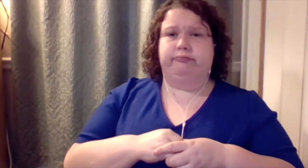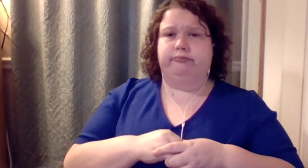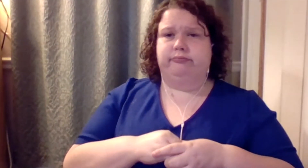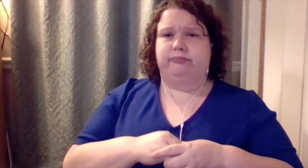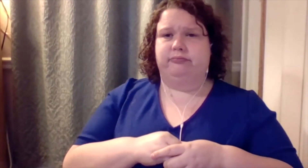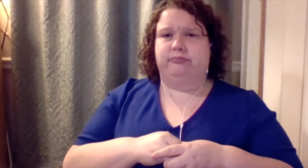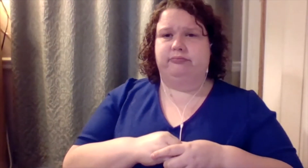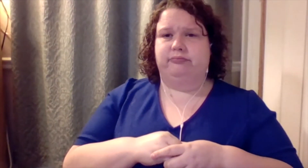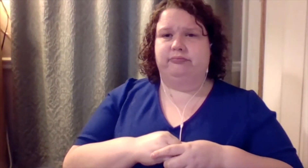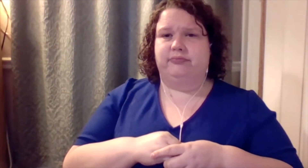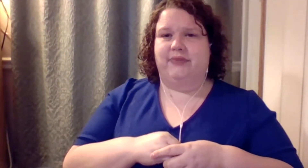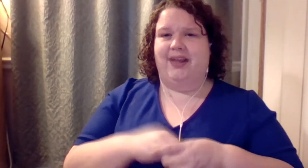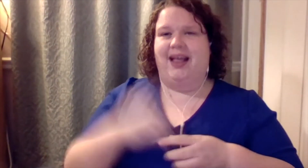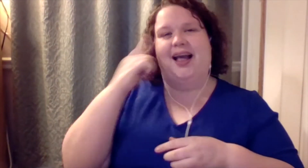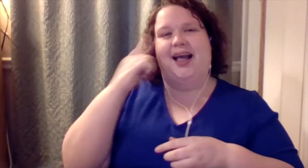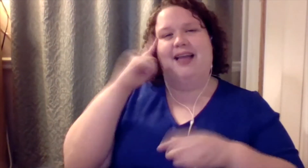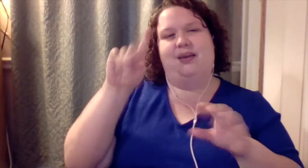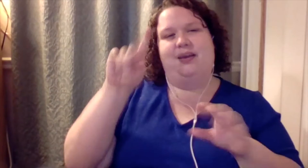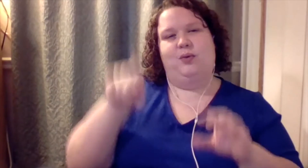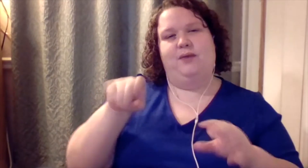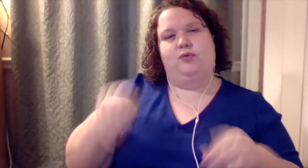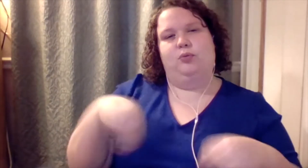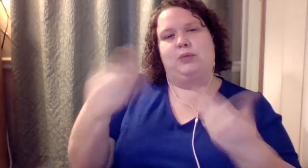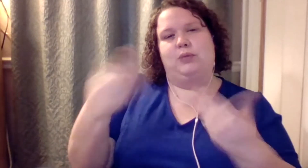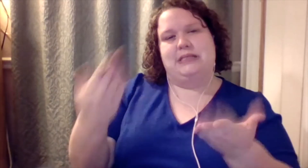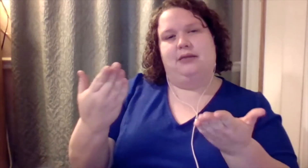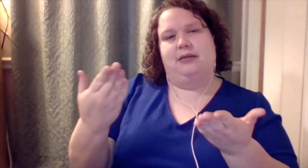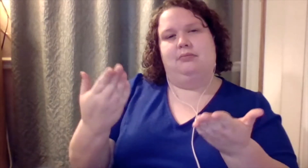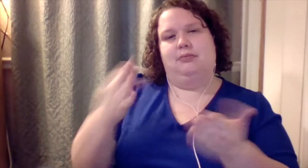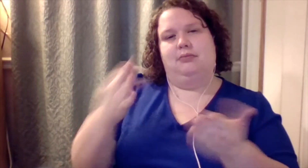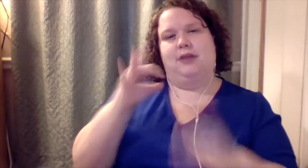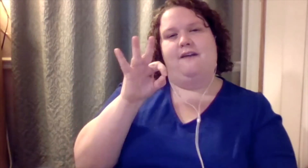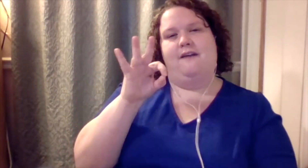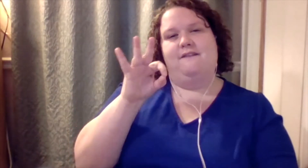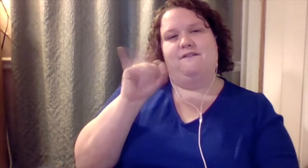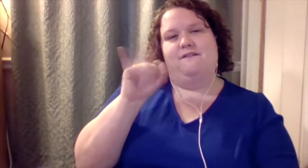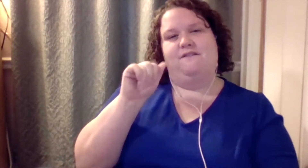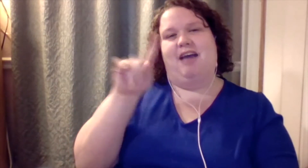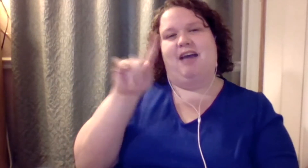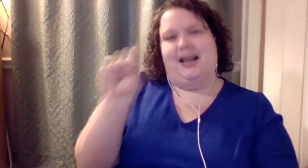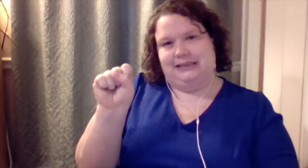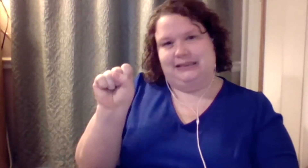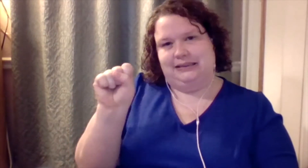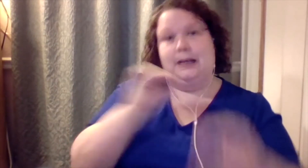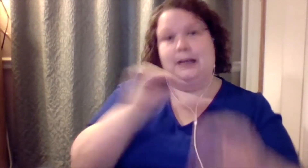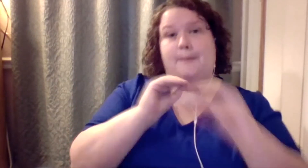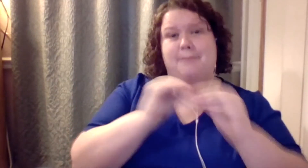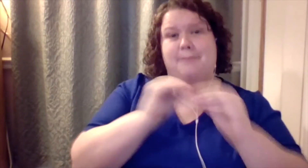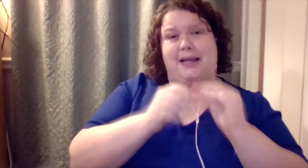presented with the facts of how much maintenance it actually costs.